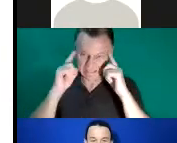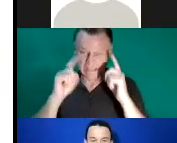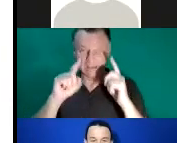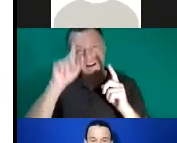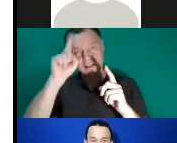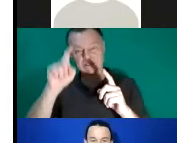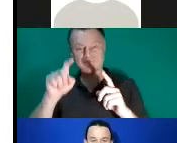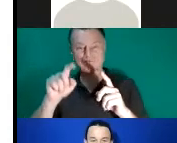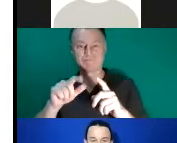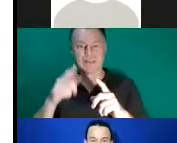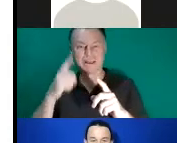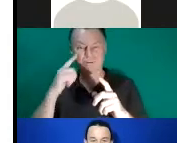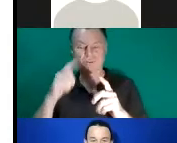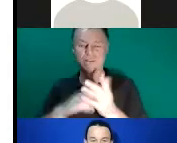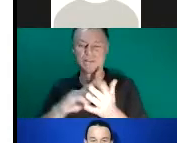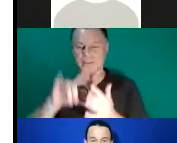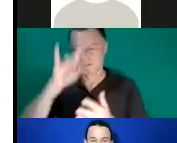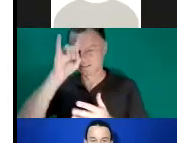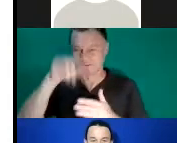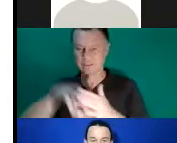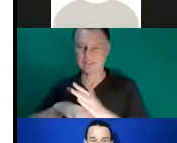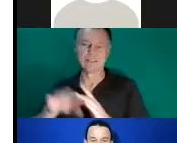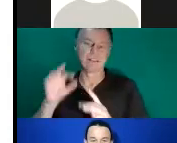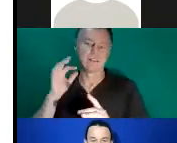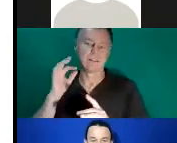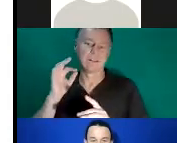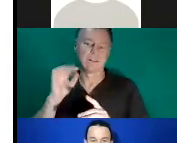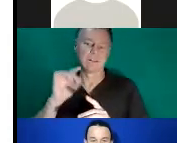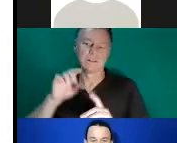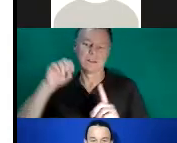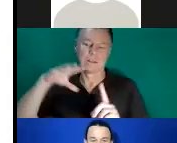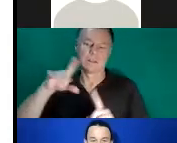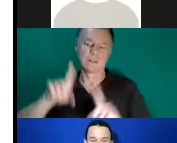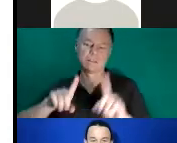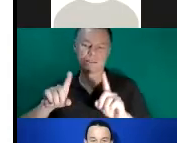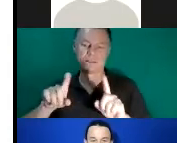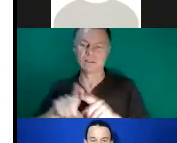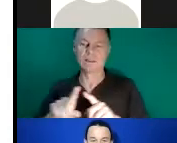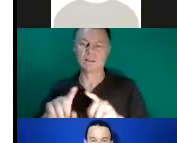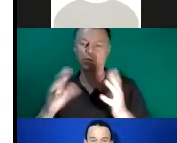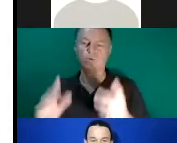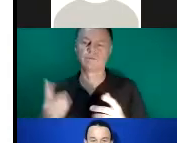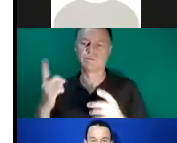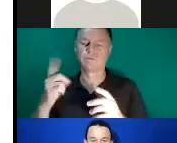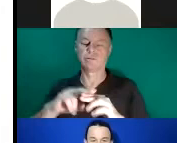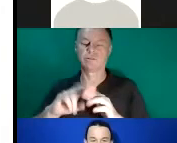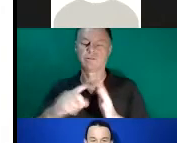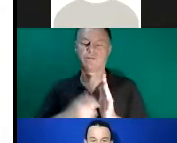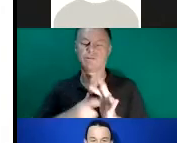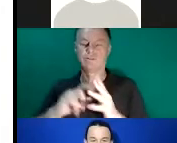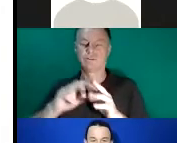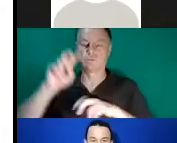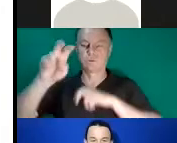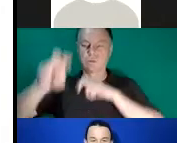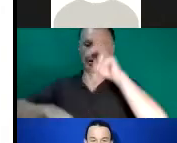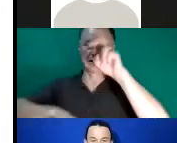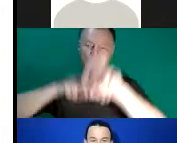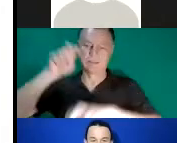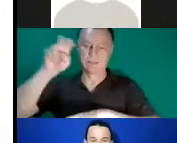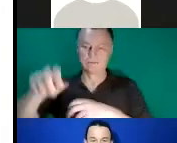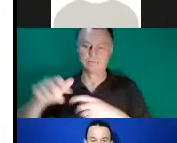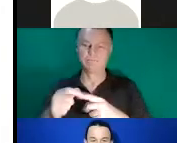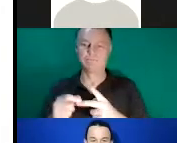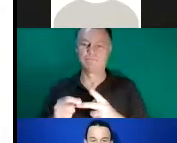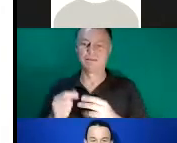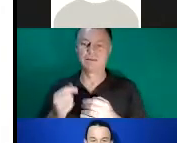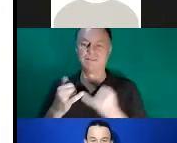in the White City. Everything from the unveiling of the world's first Ferris wheel to the incredibly